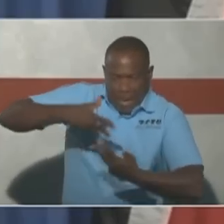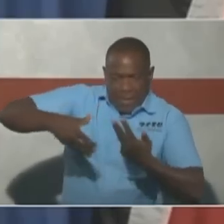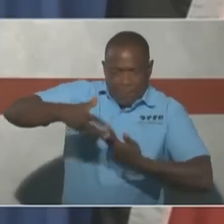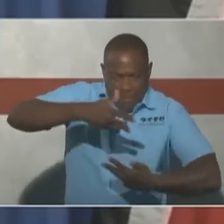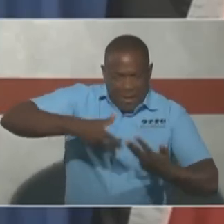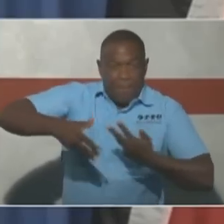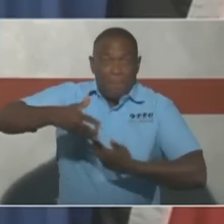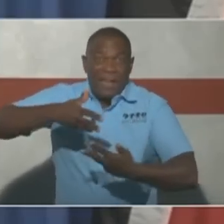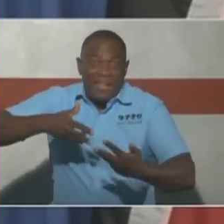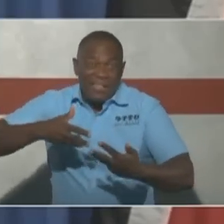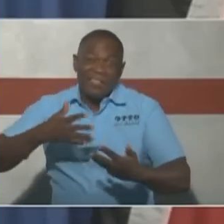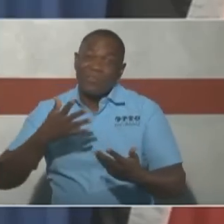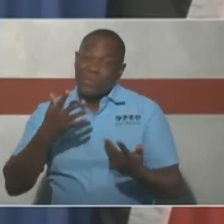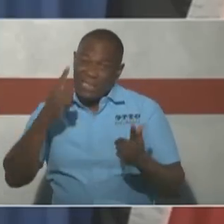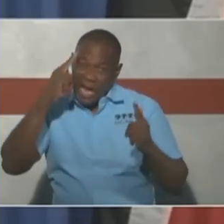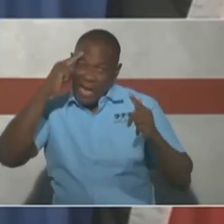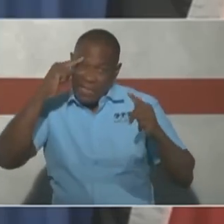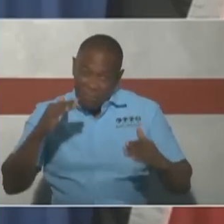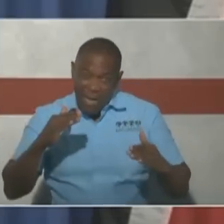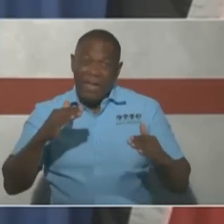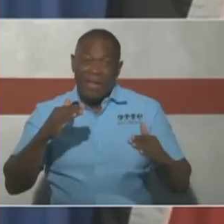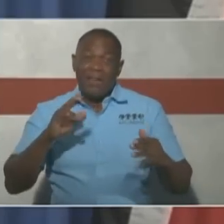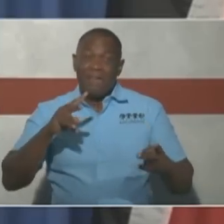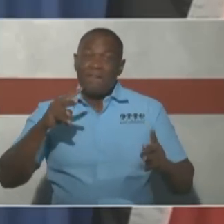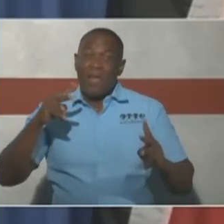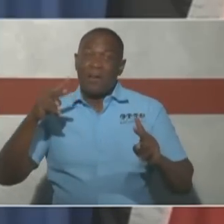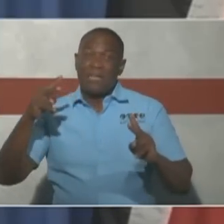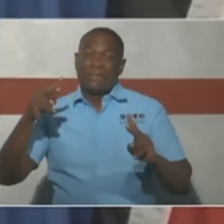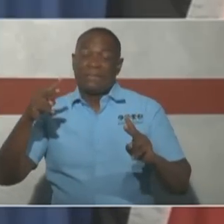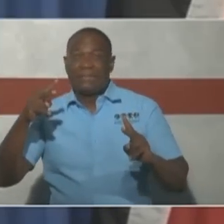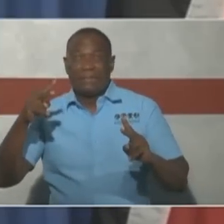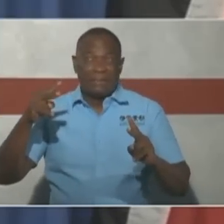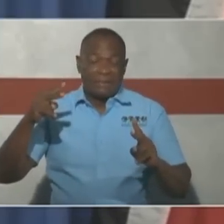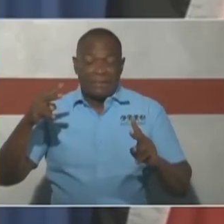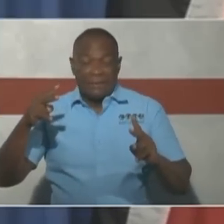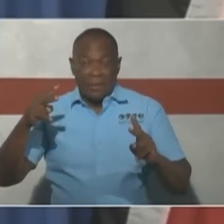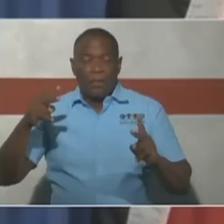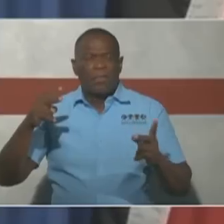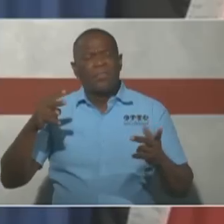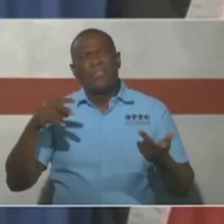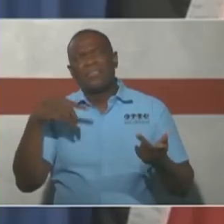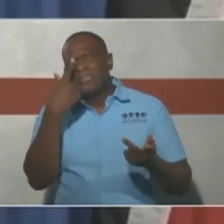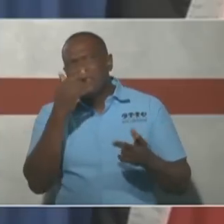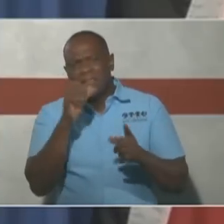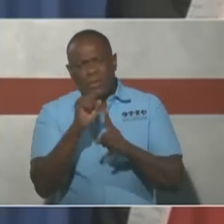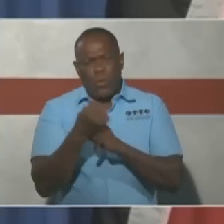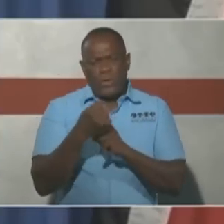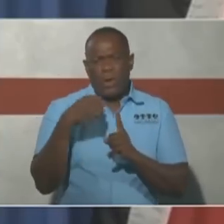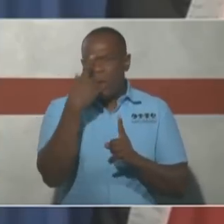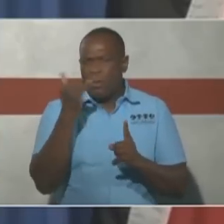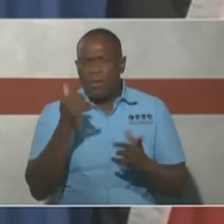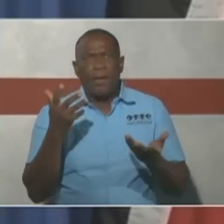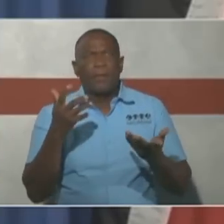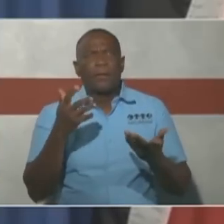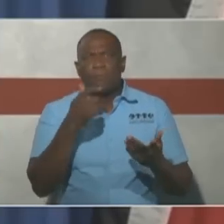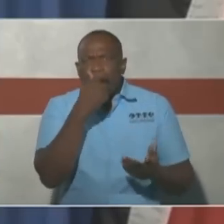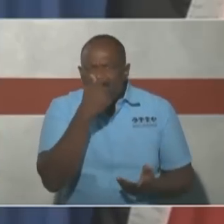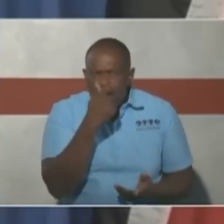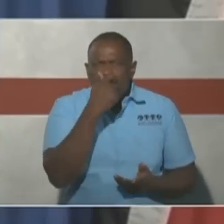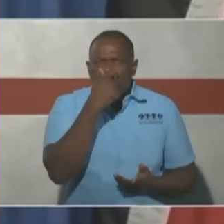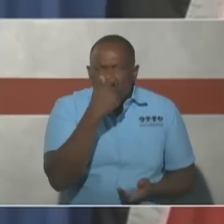arrive? Well, the spread of the virus is controlled by how people